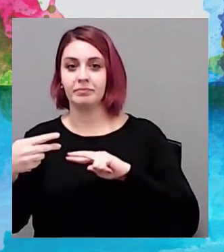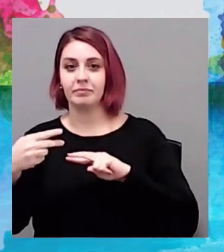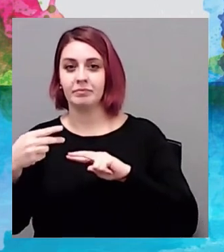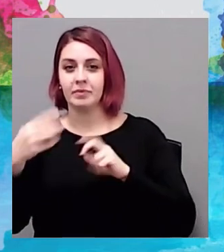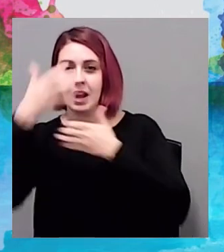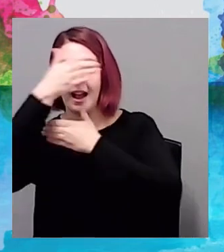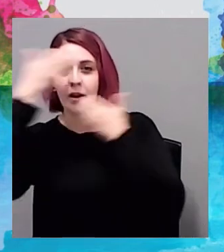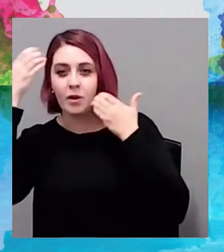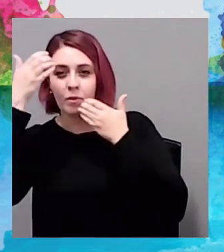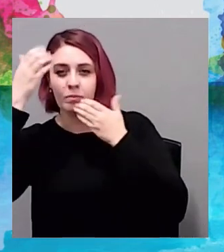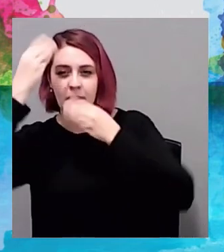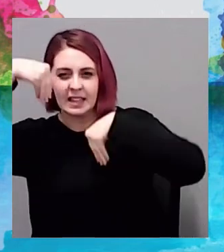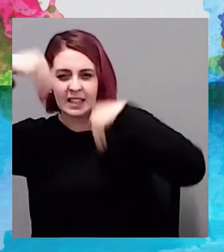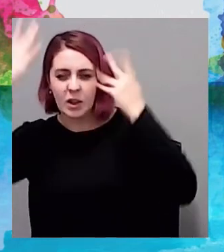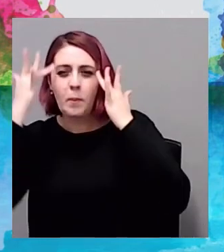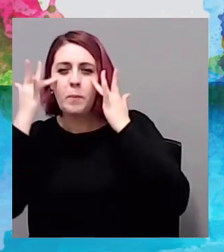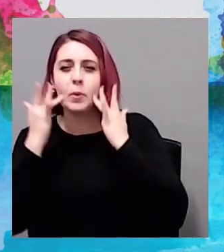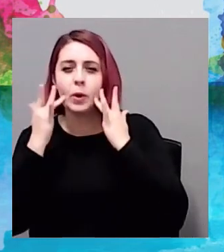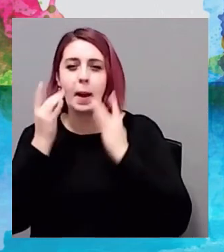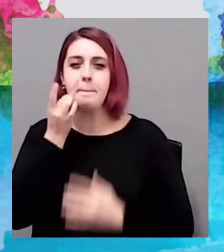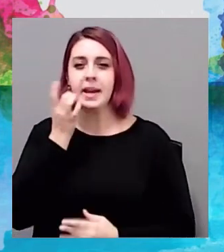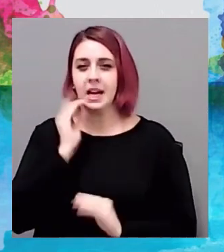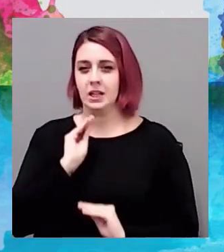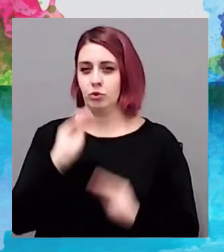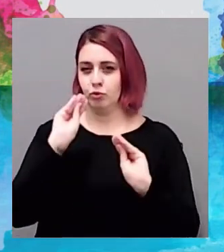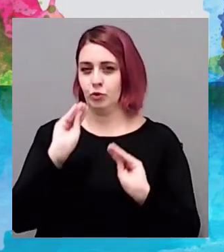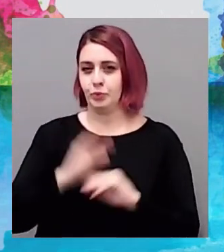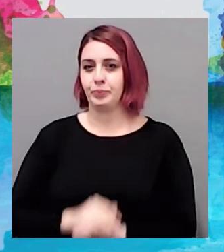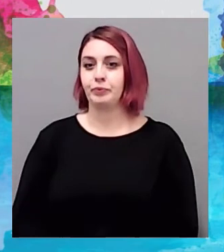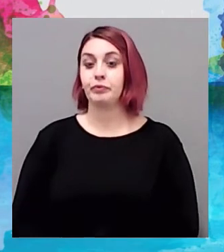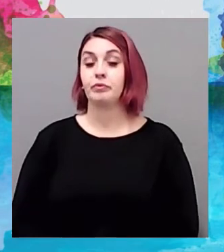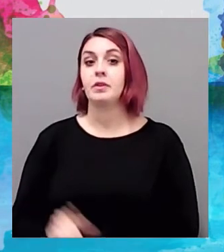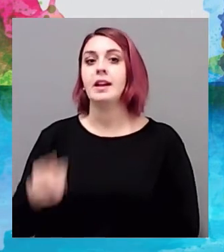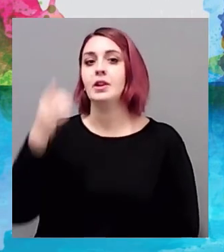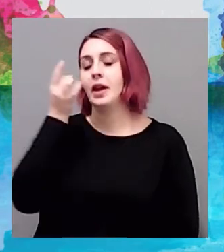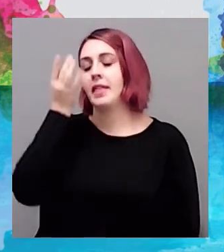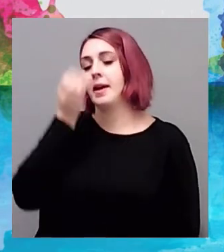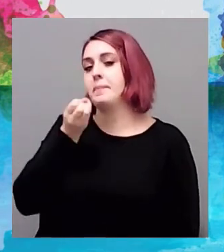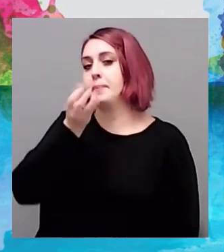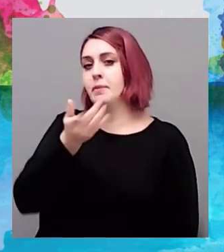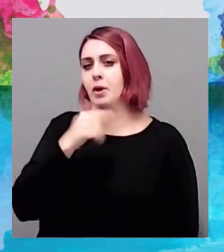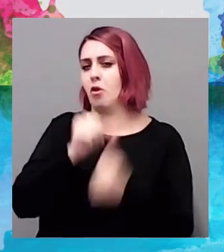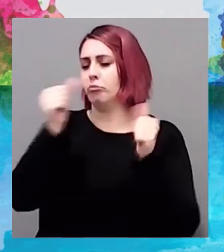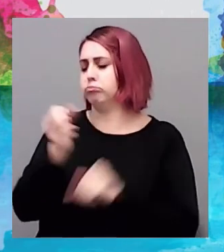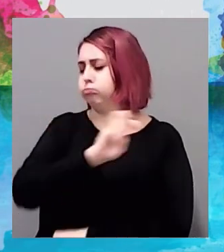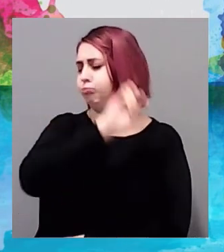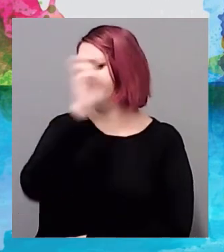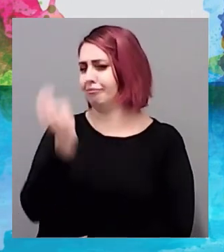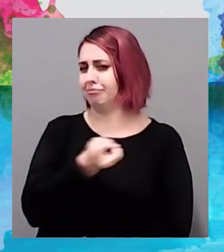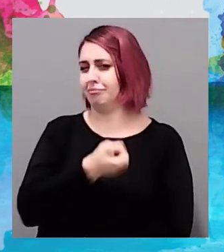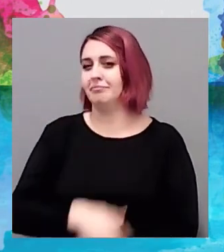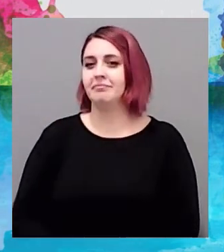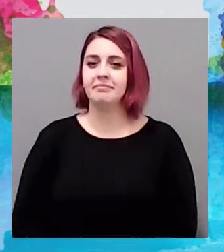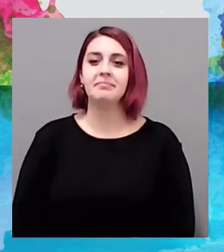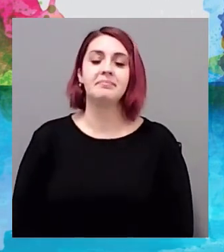translate this cubism in this. So this is just some ideas of how you could describe this for